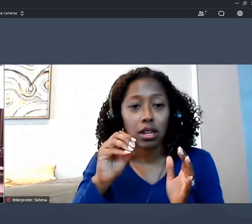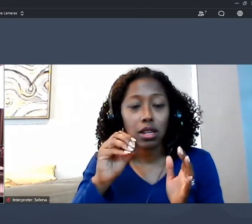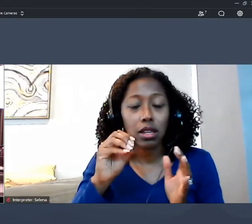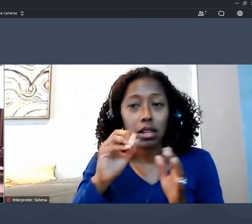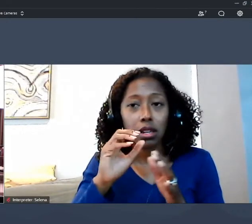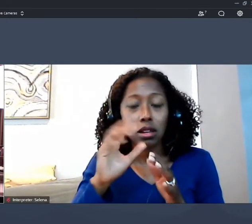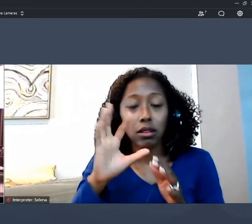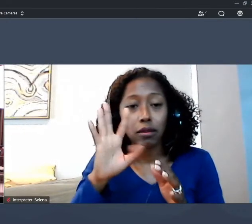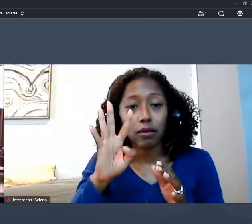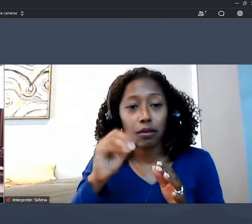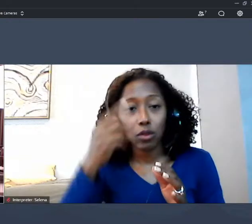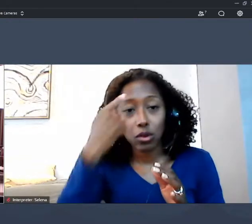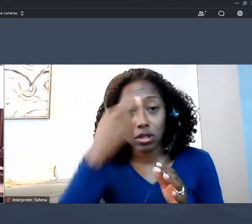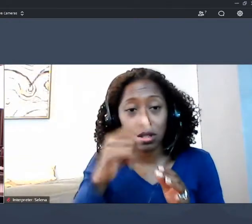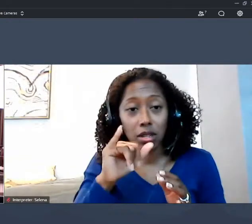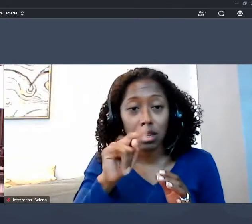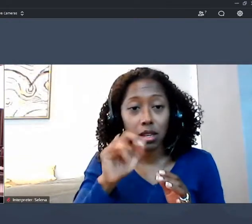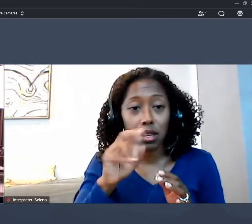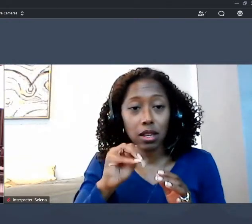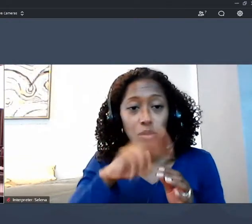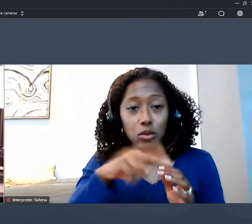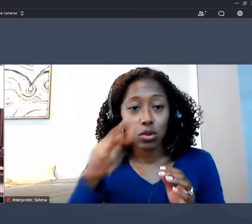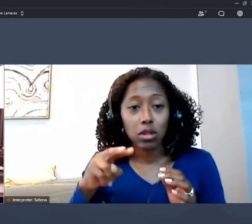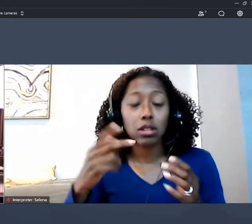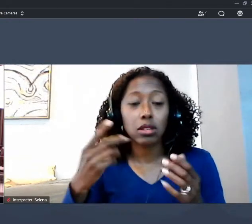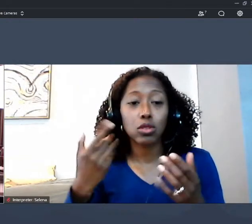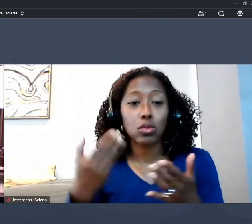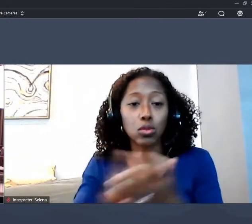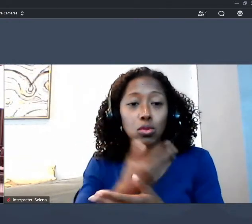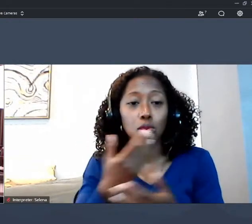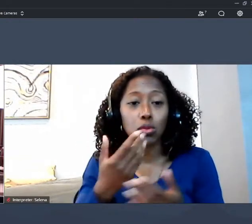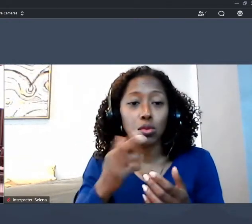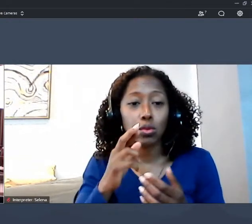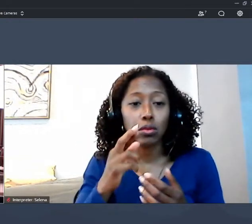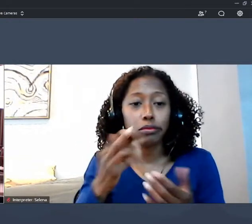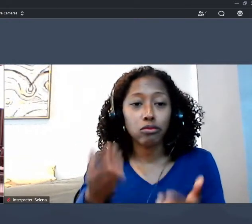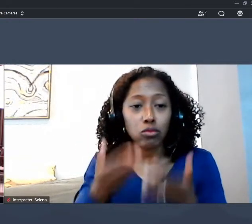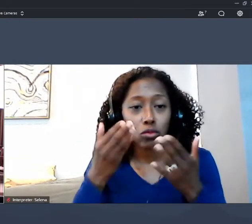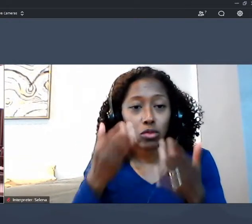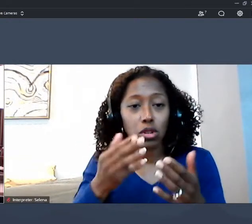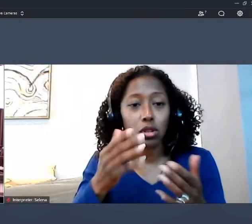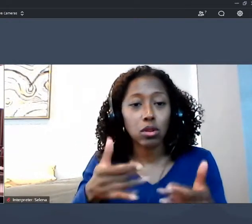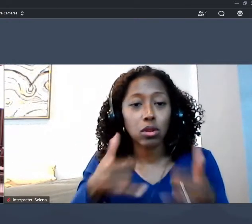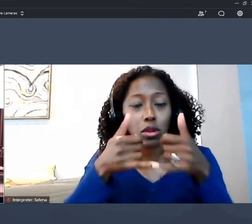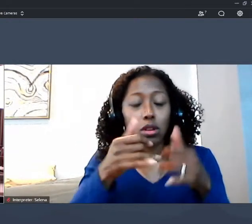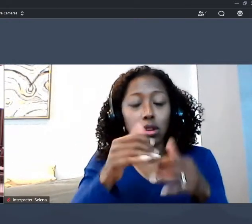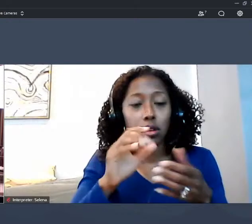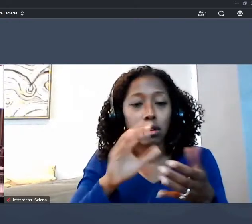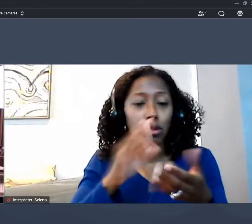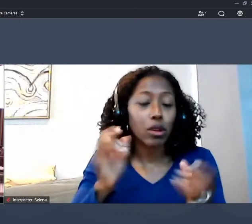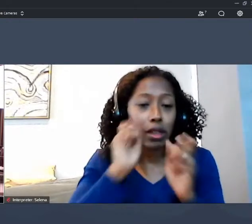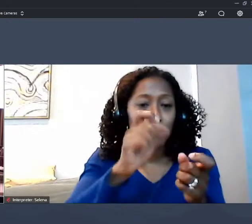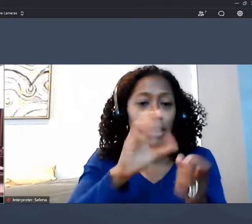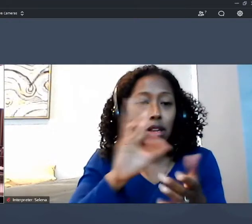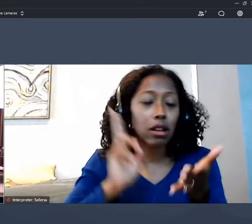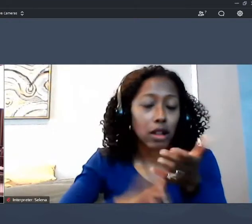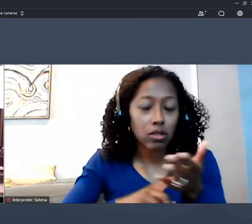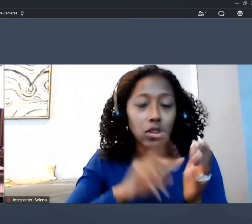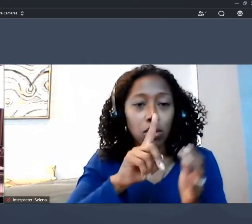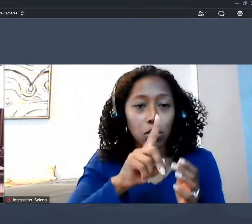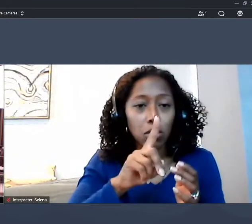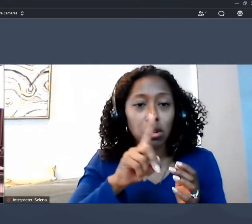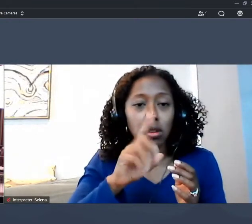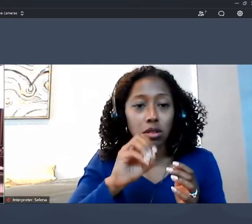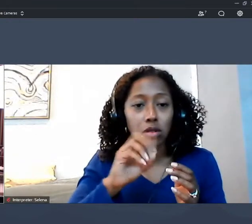$46,390.40. Item number 22 is a resolution awarding contract number 12308, BTG